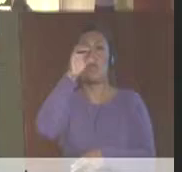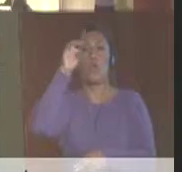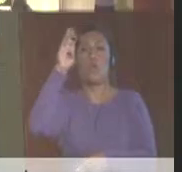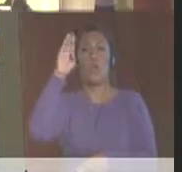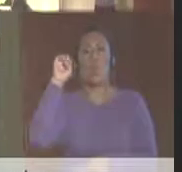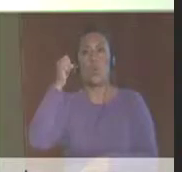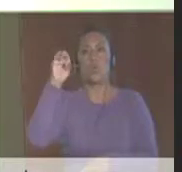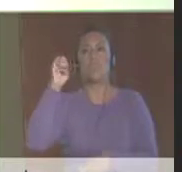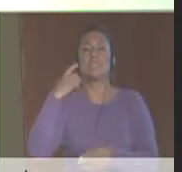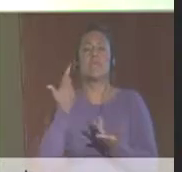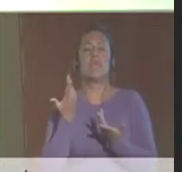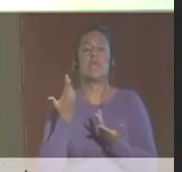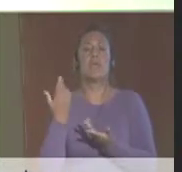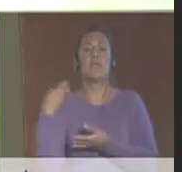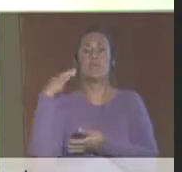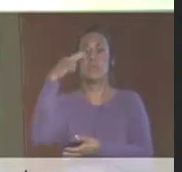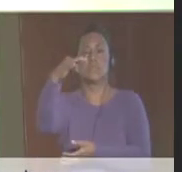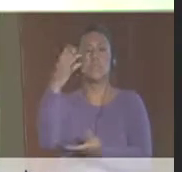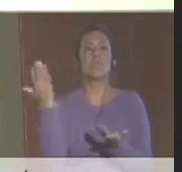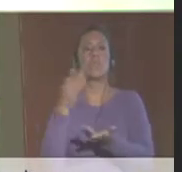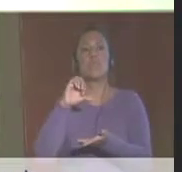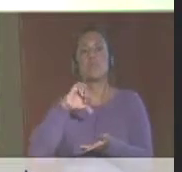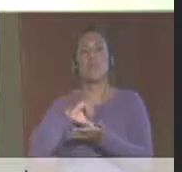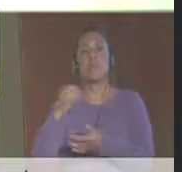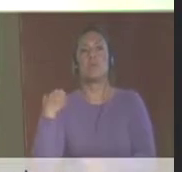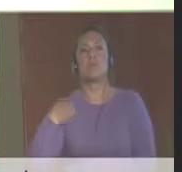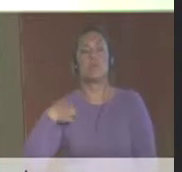the mayor of Santa Fe, Argentina.